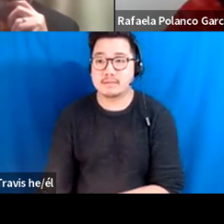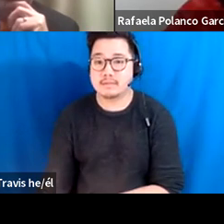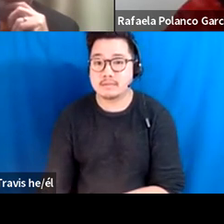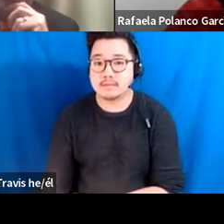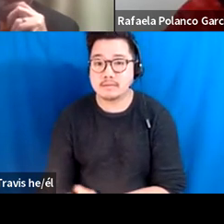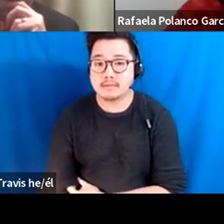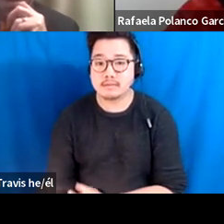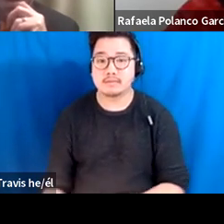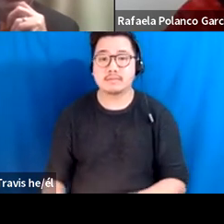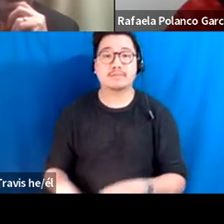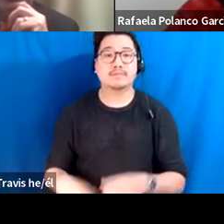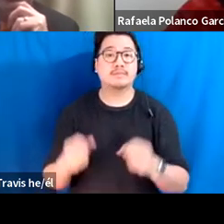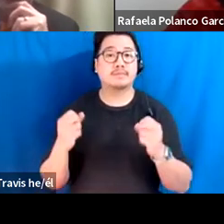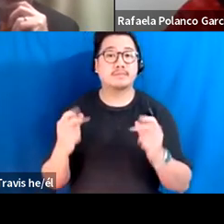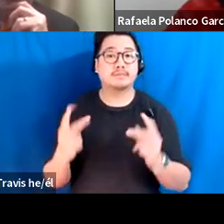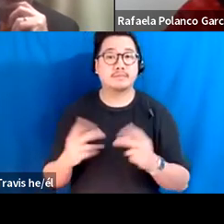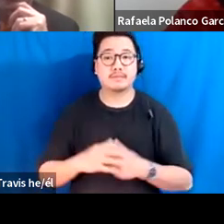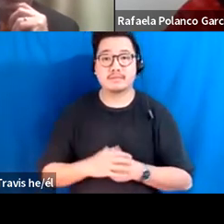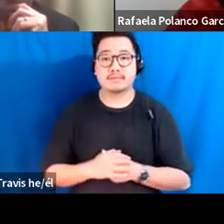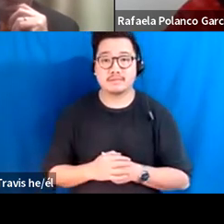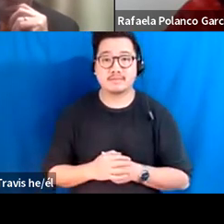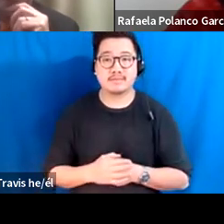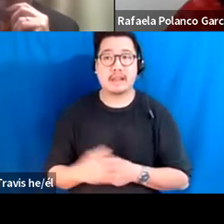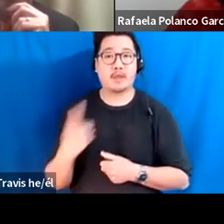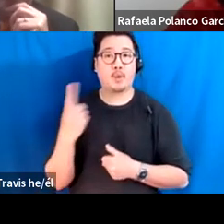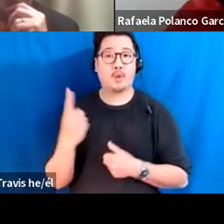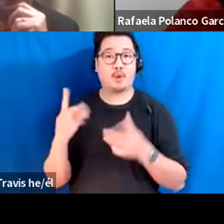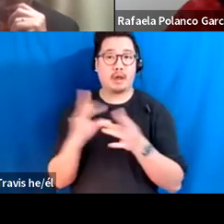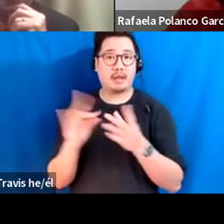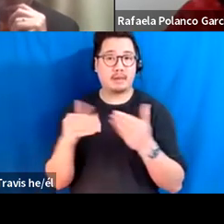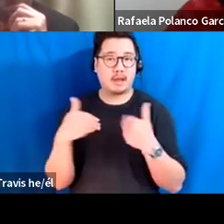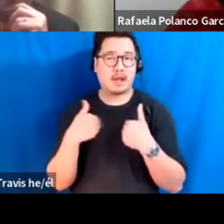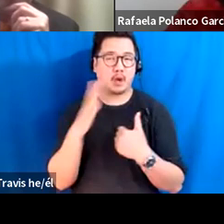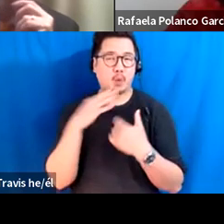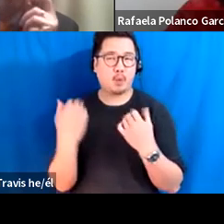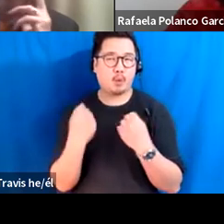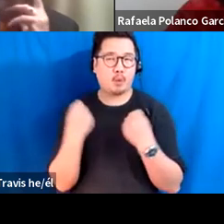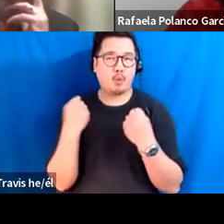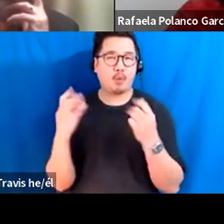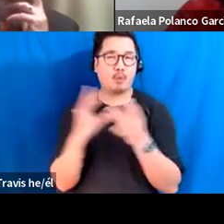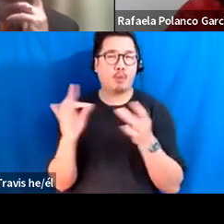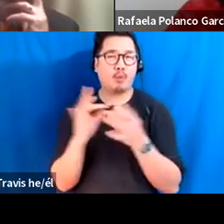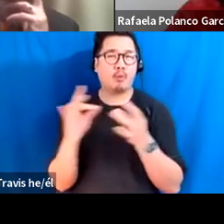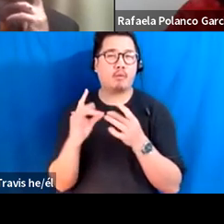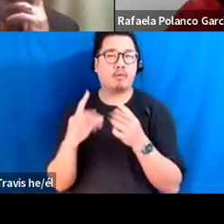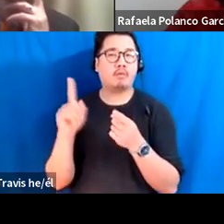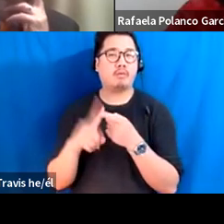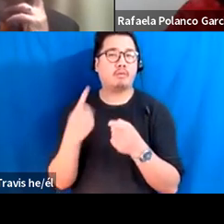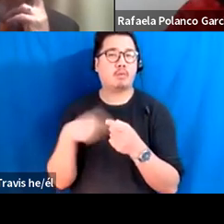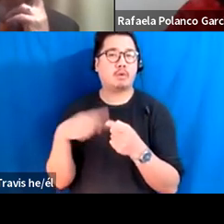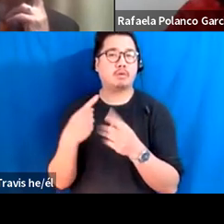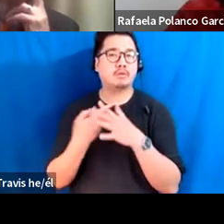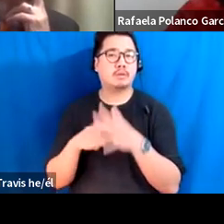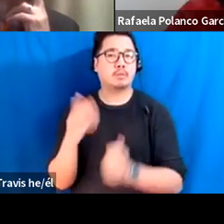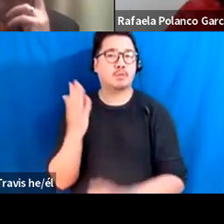all righty and um that's the only comment i have i'll reserve the rest of my comments for when we actually get into the presentation of